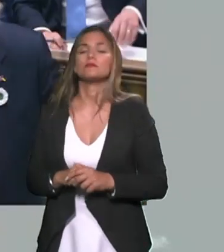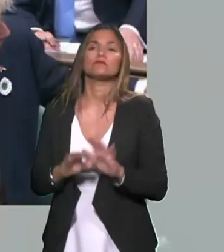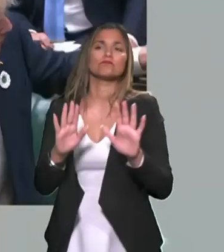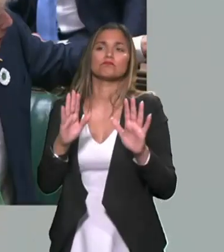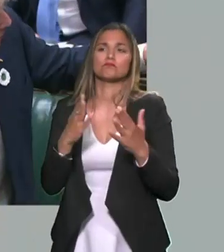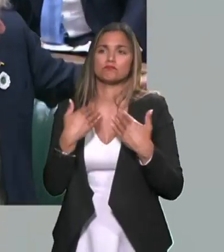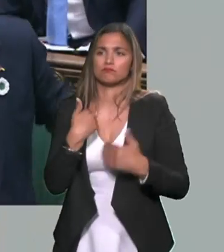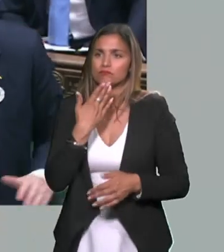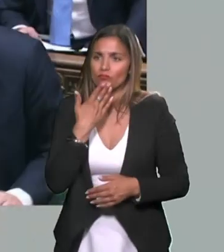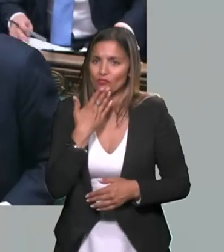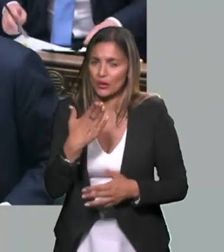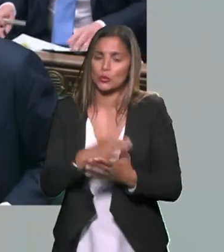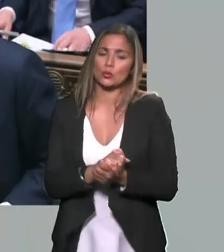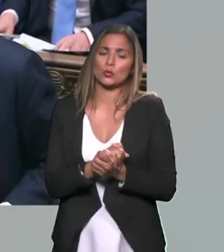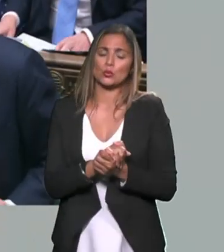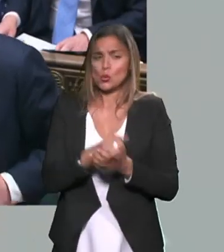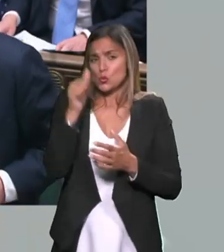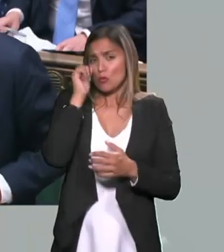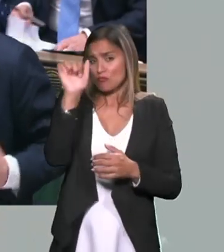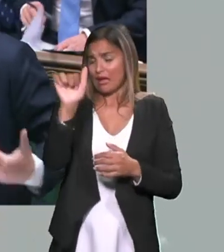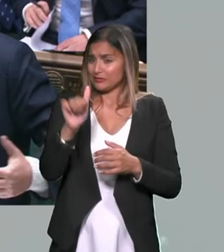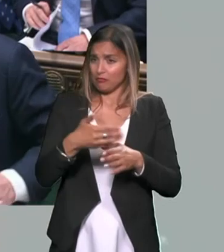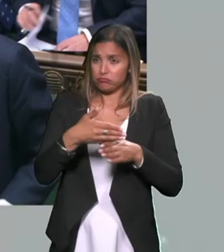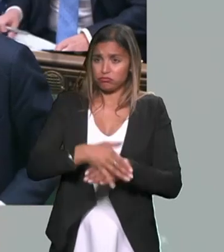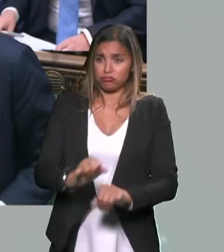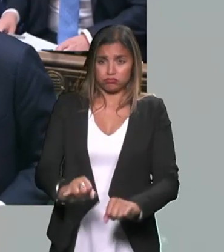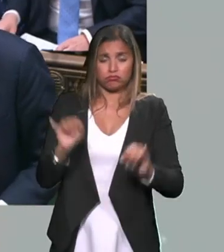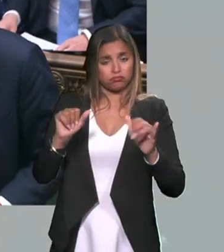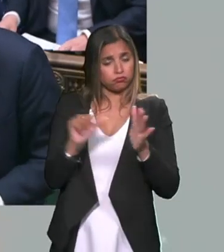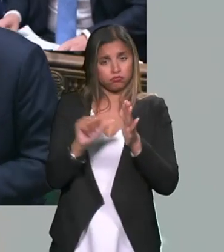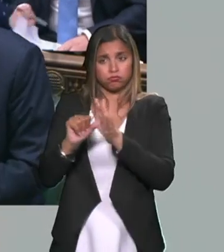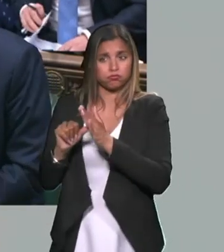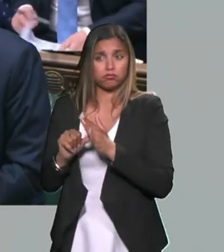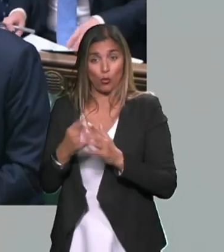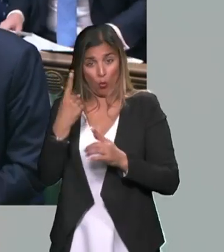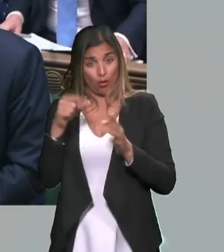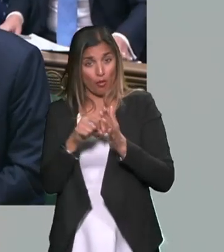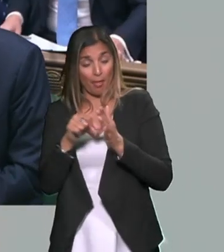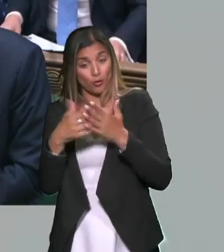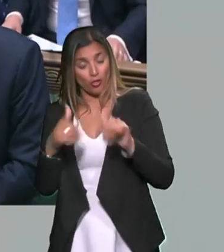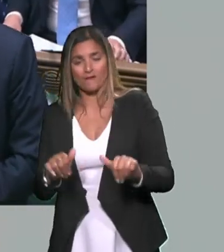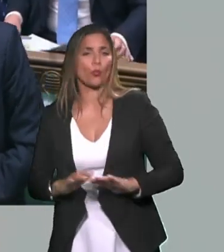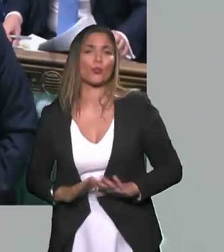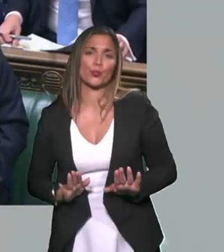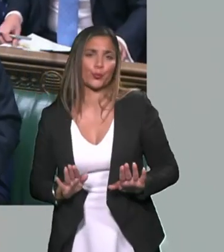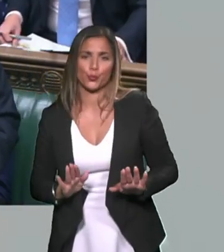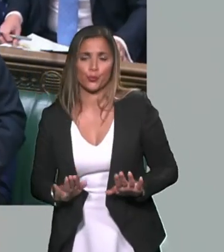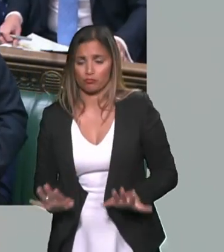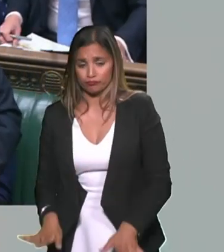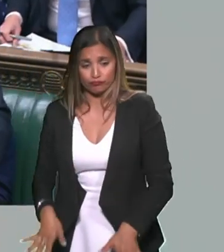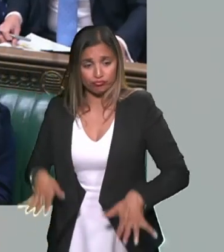I know the problem that she speaks of very well. There's no single solution to tackling surface water